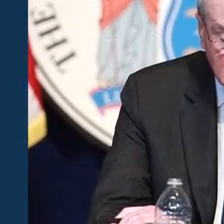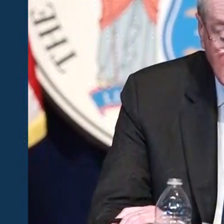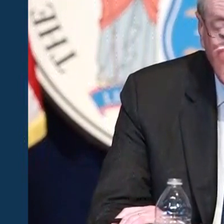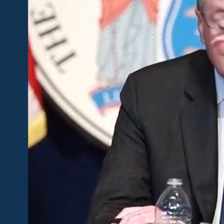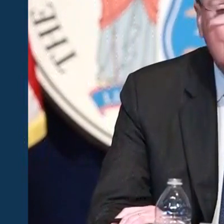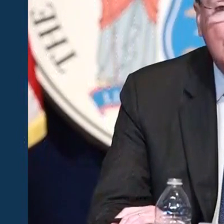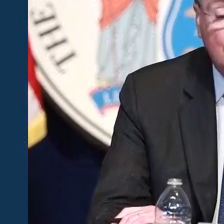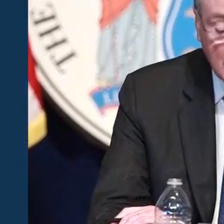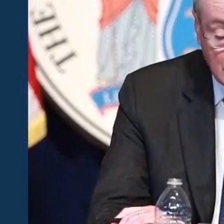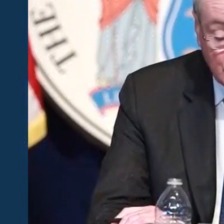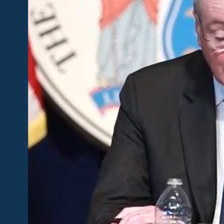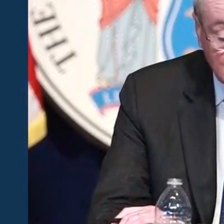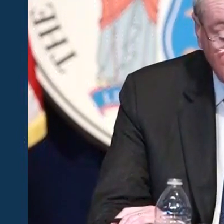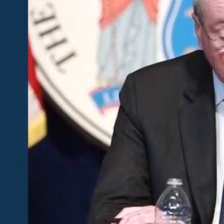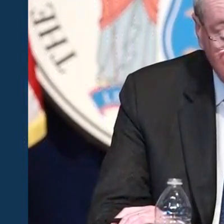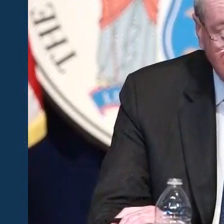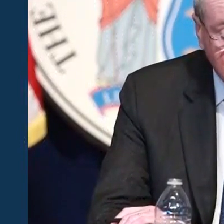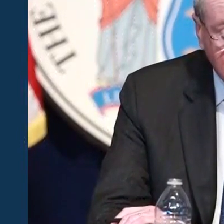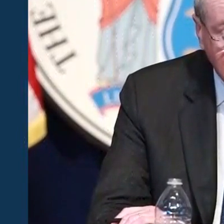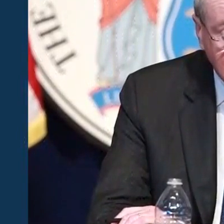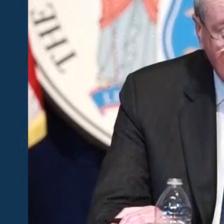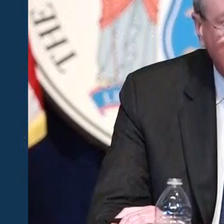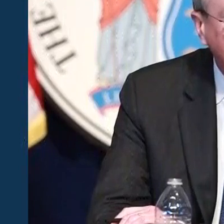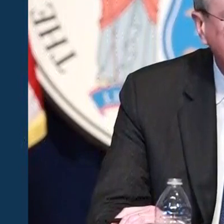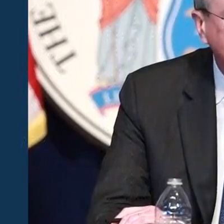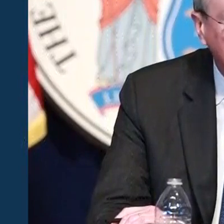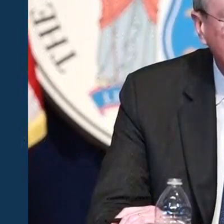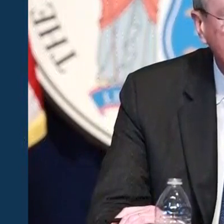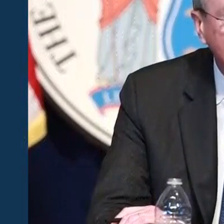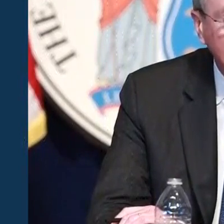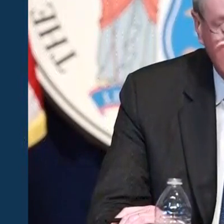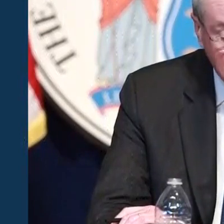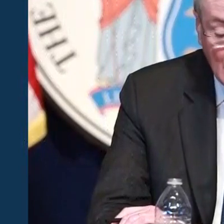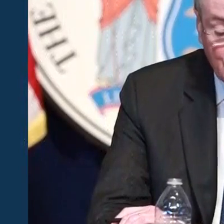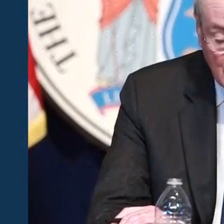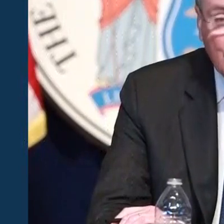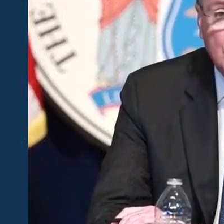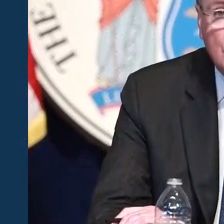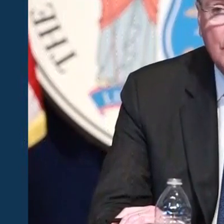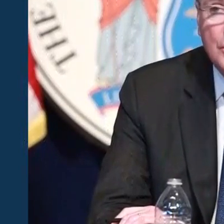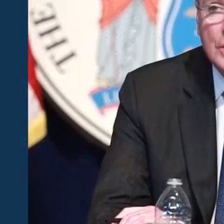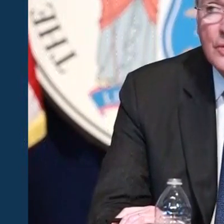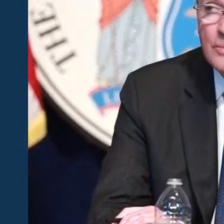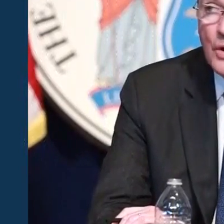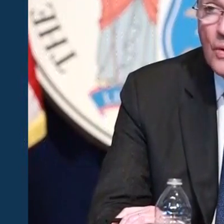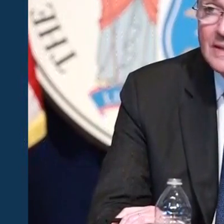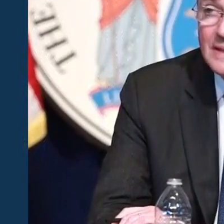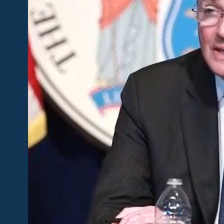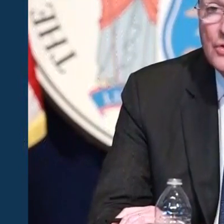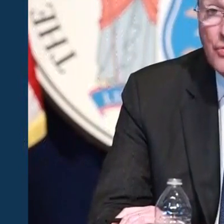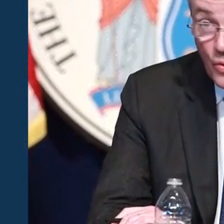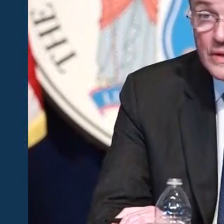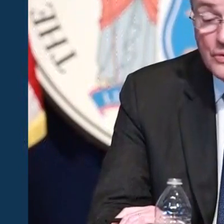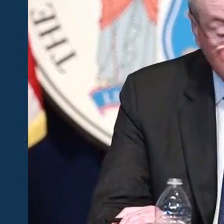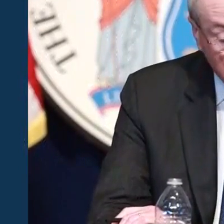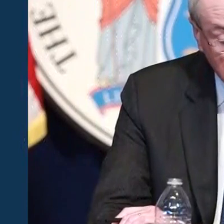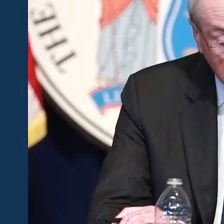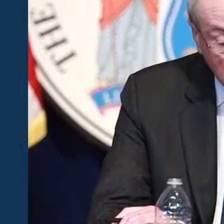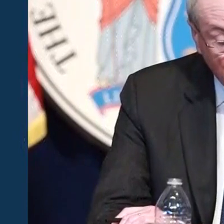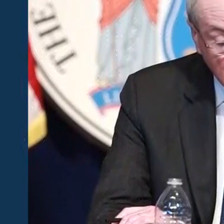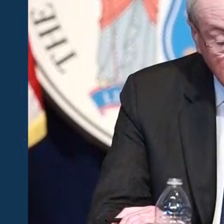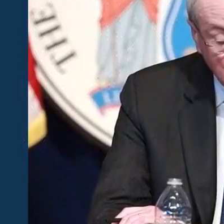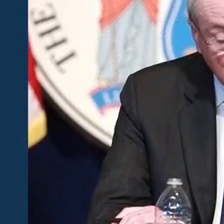today, and his young sons, Francesco Jr. and Santino. I think Francesco Jr., if I'm correct, is 4 years